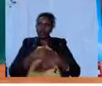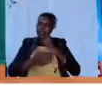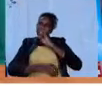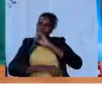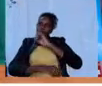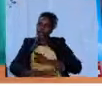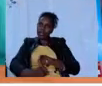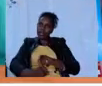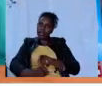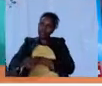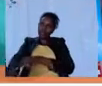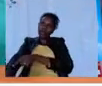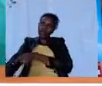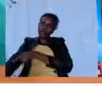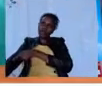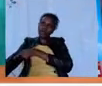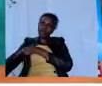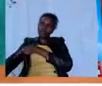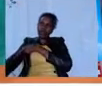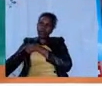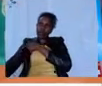Savior, all that they